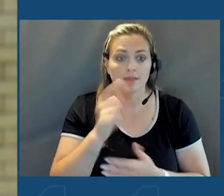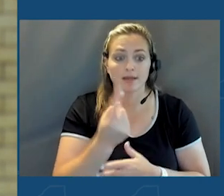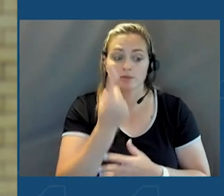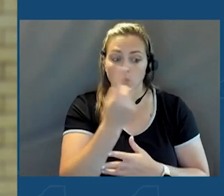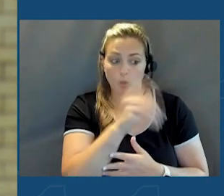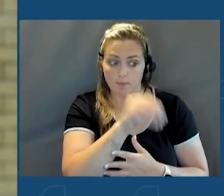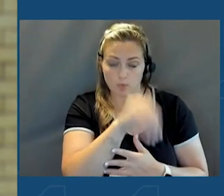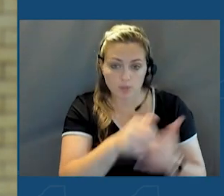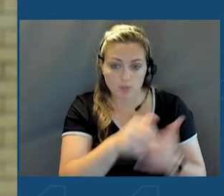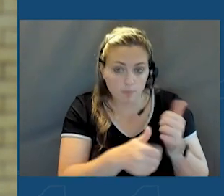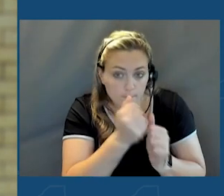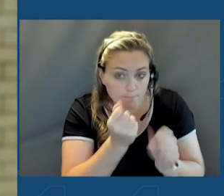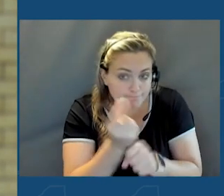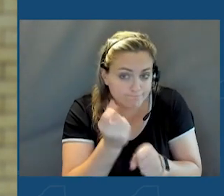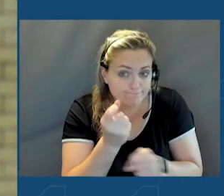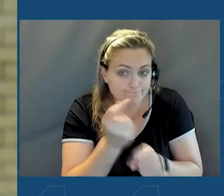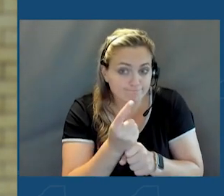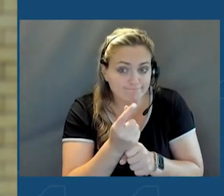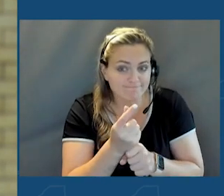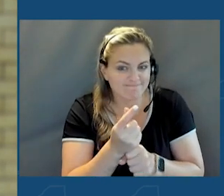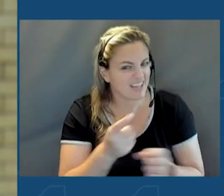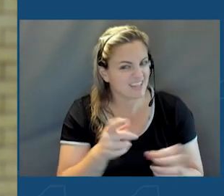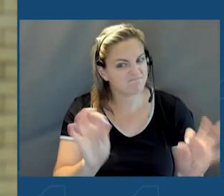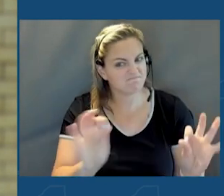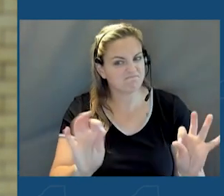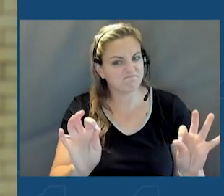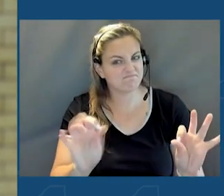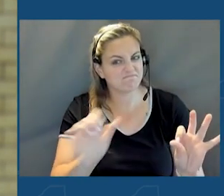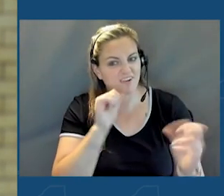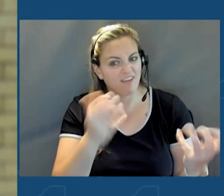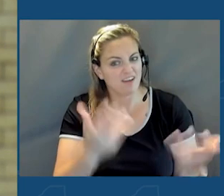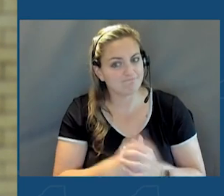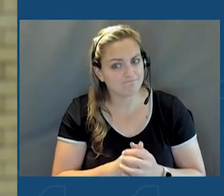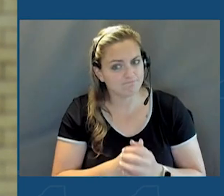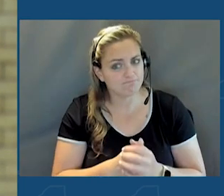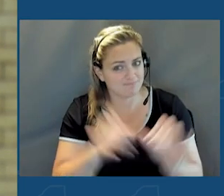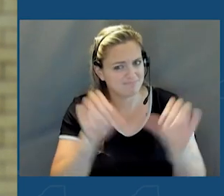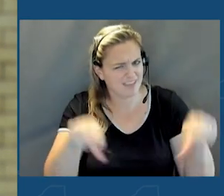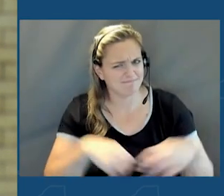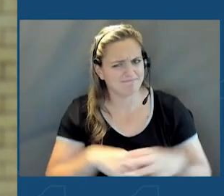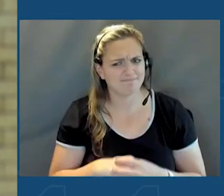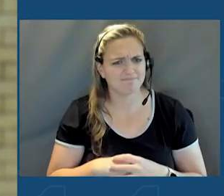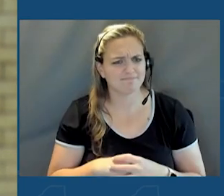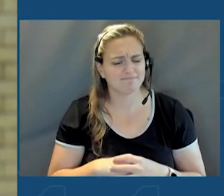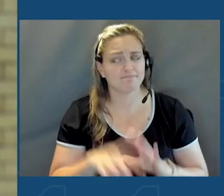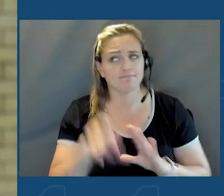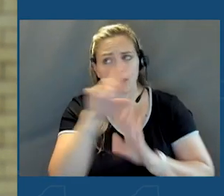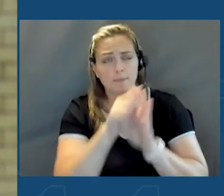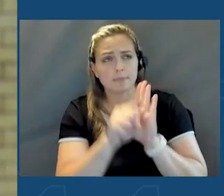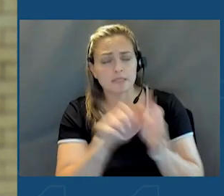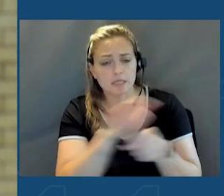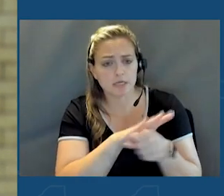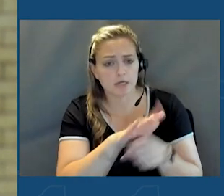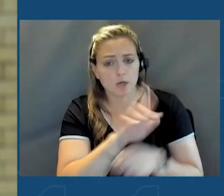a year. It's not that much. It's doable. Upstate communities,